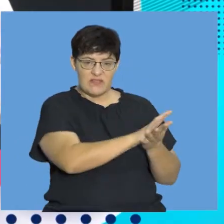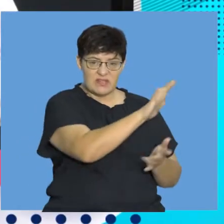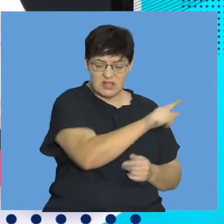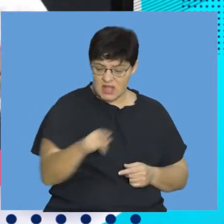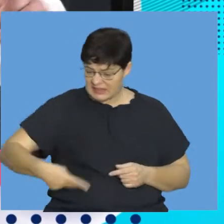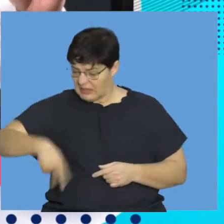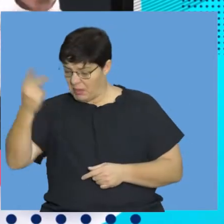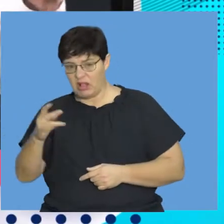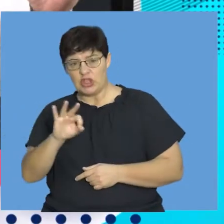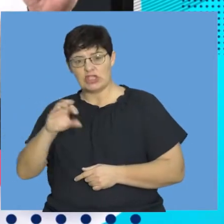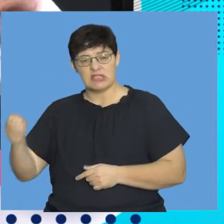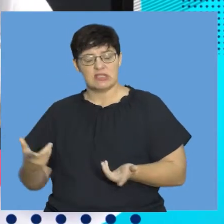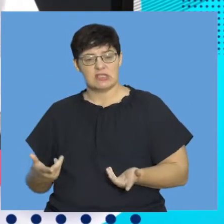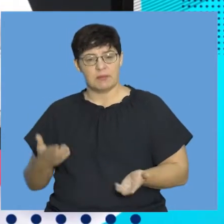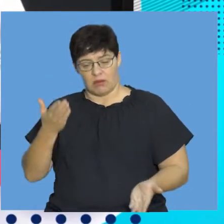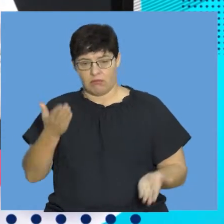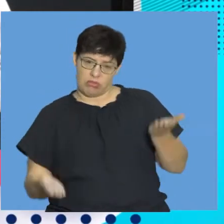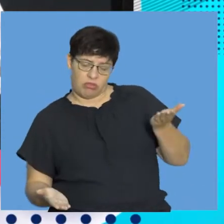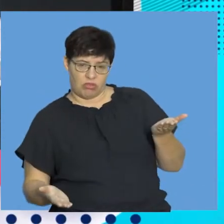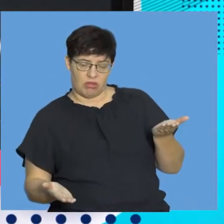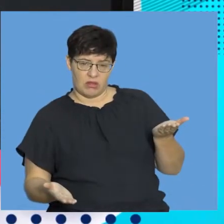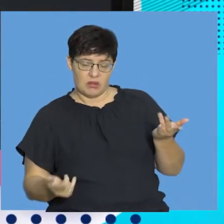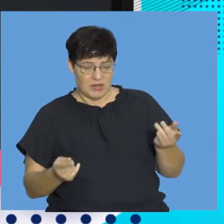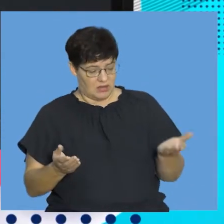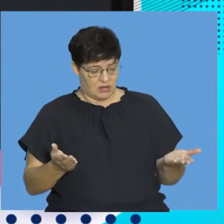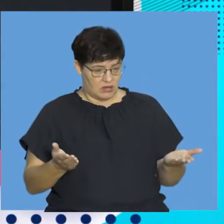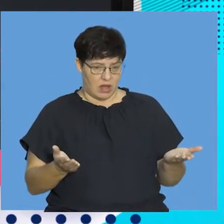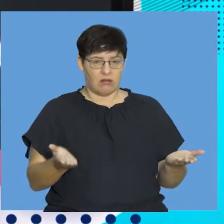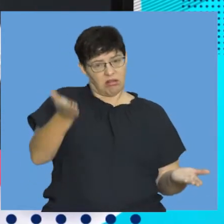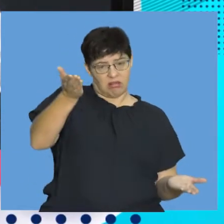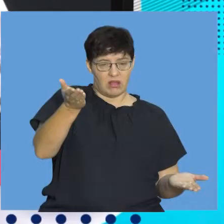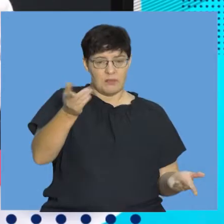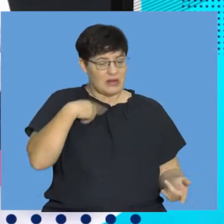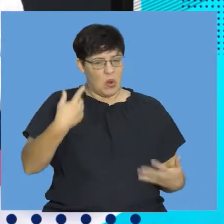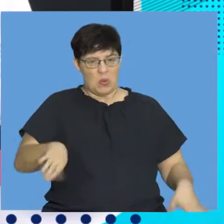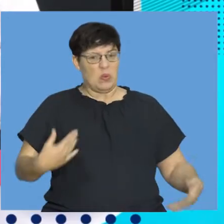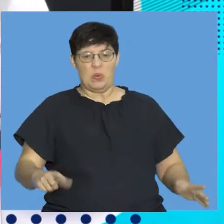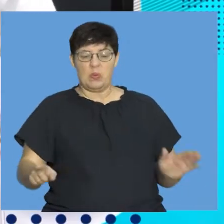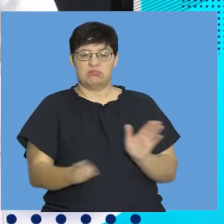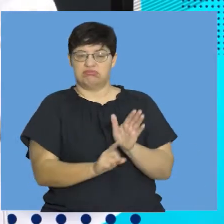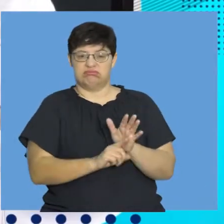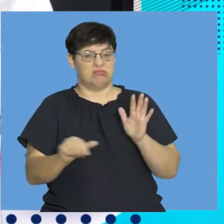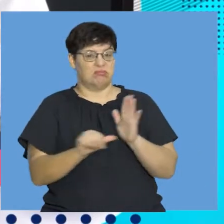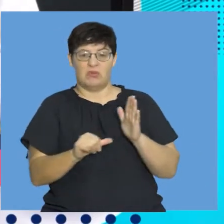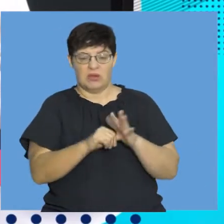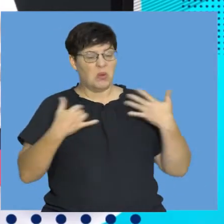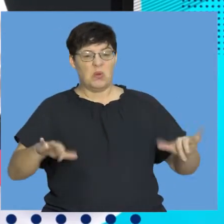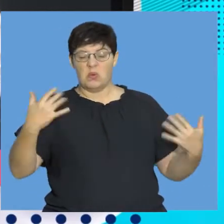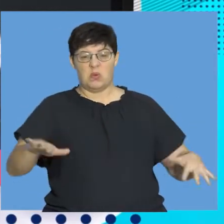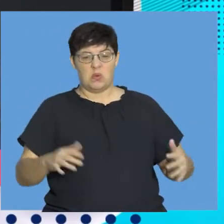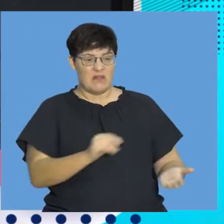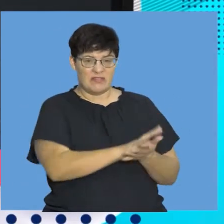Obviously, the alarm bells start to ring, because now you've budgeted an amount of 15,000